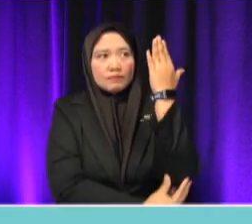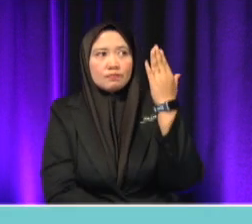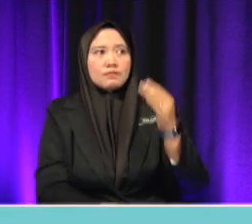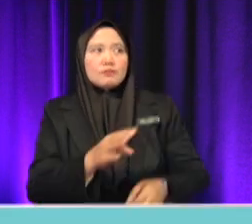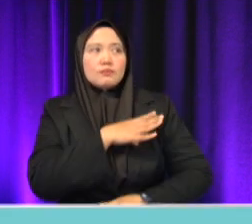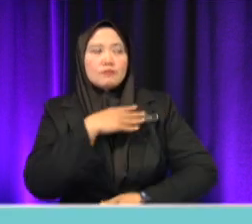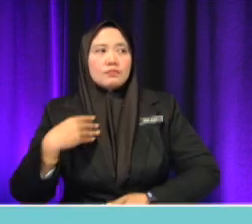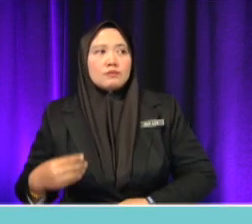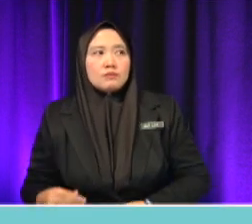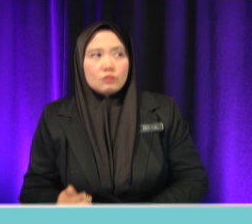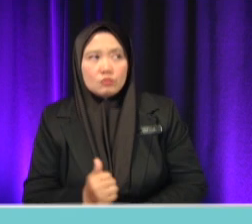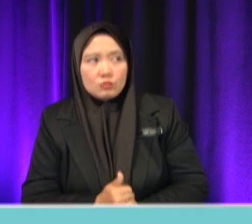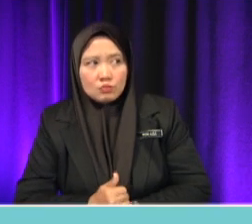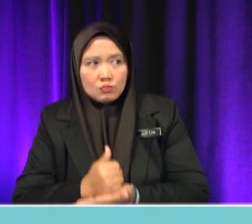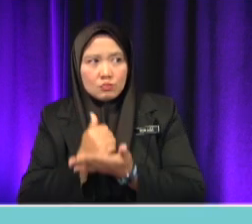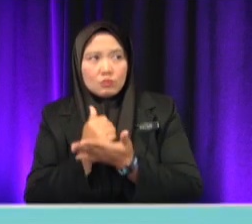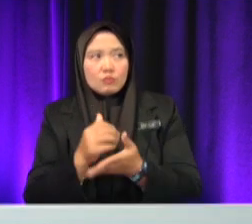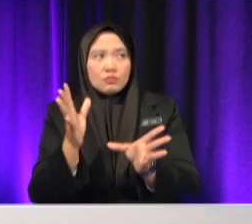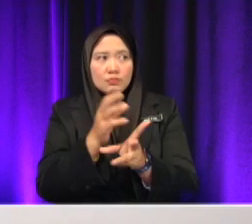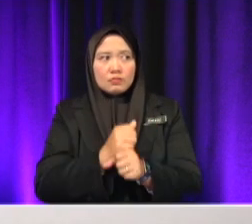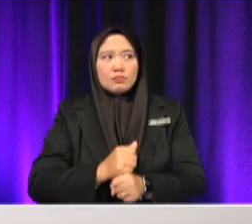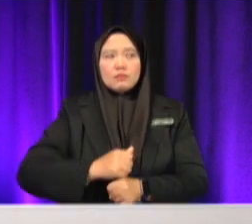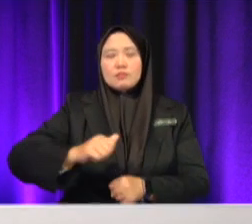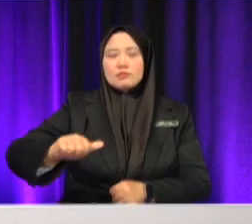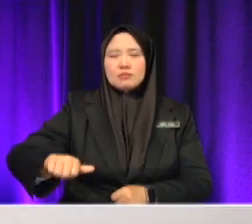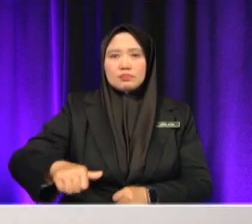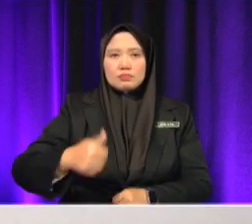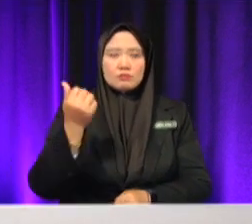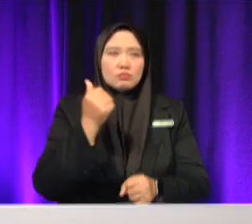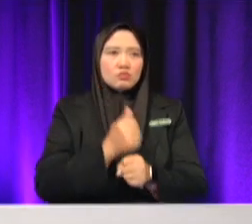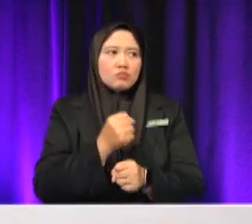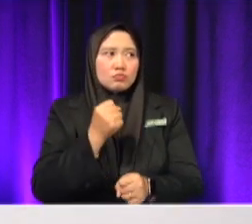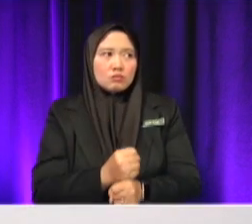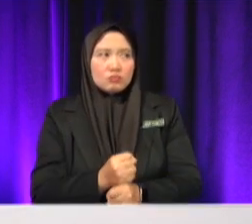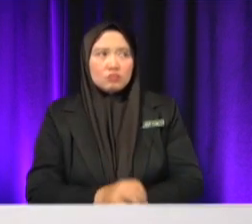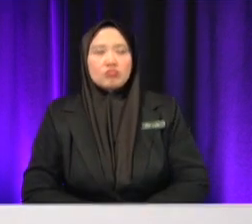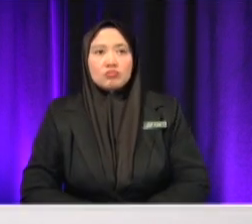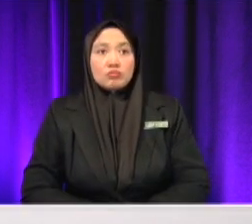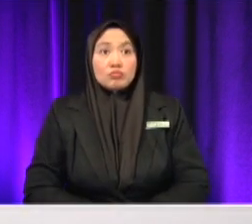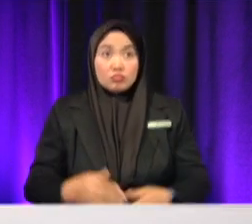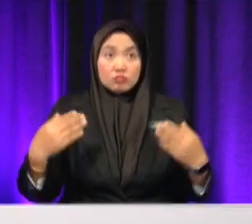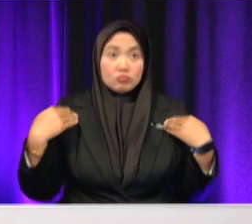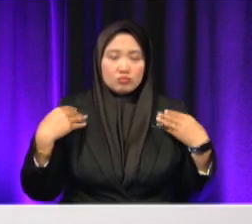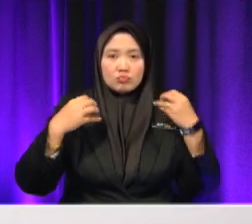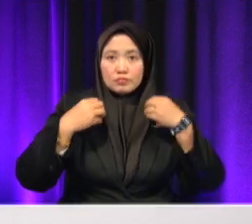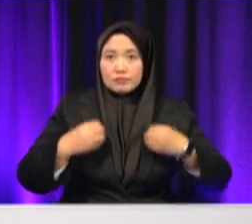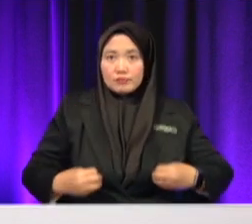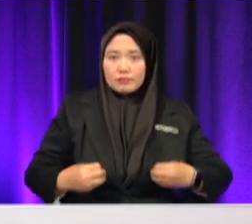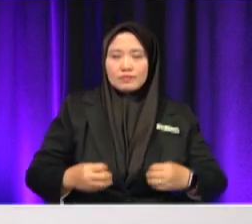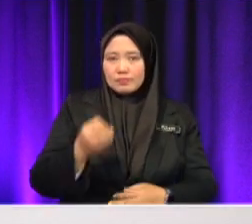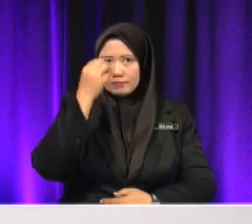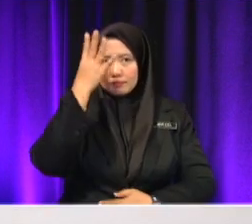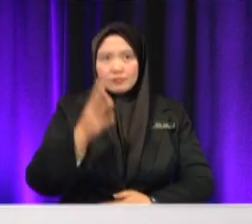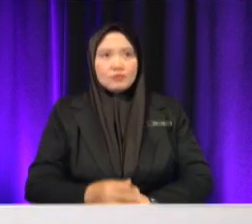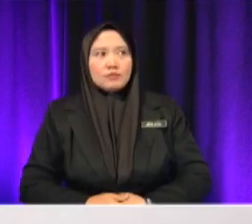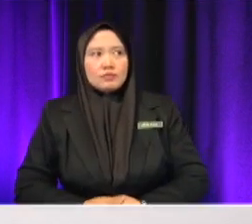which benefits the whole community. Okay, thank you, Alicia. So, Alicia, any charities being mentioned here?